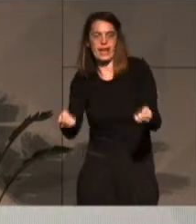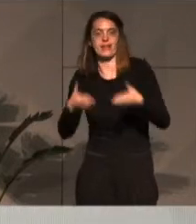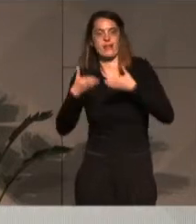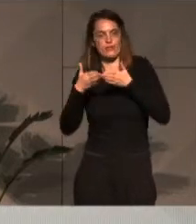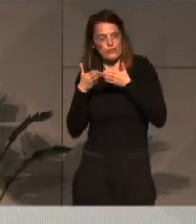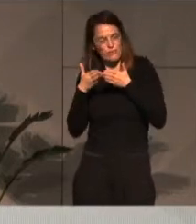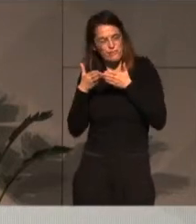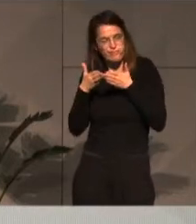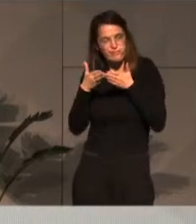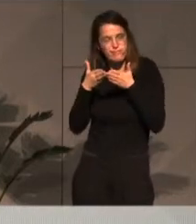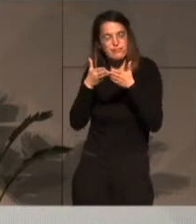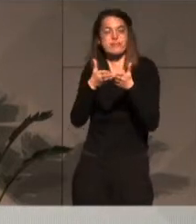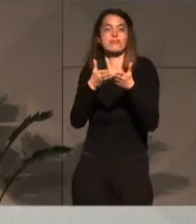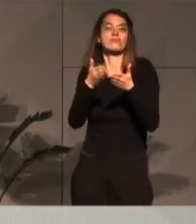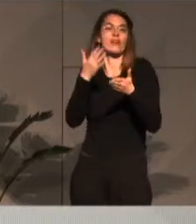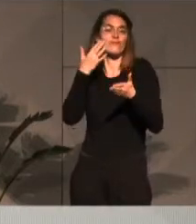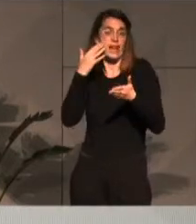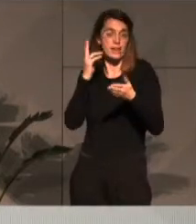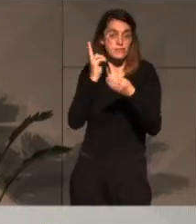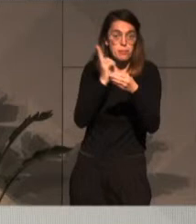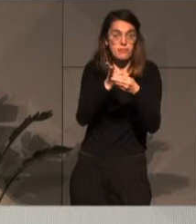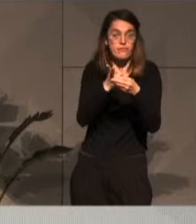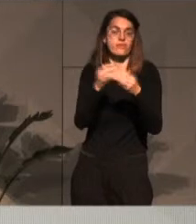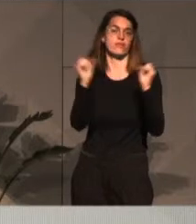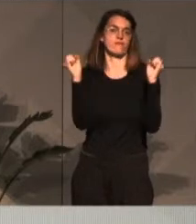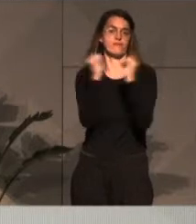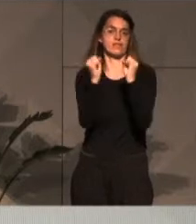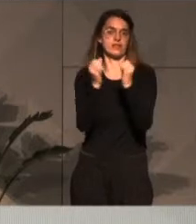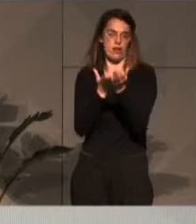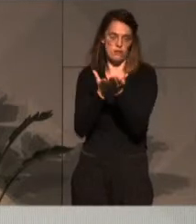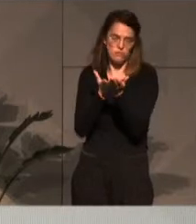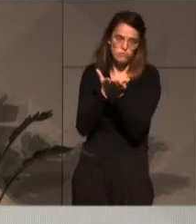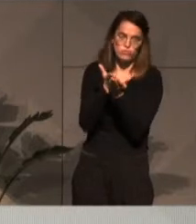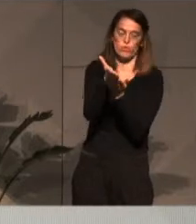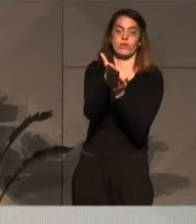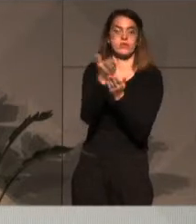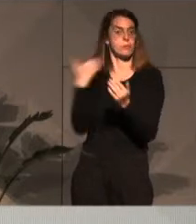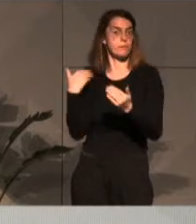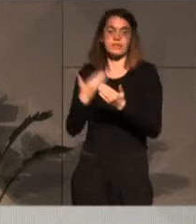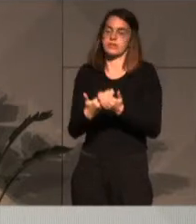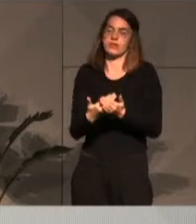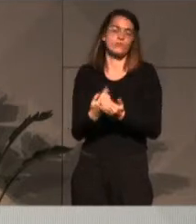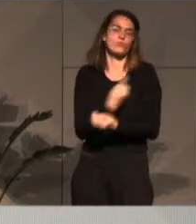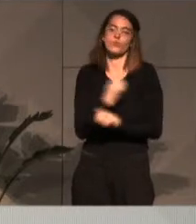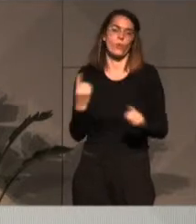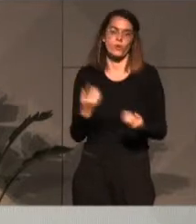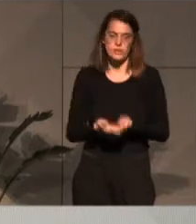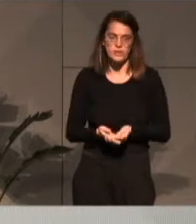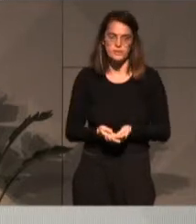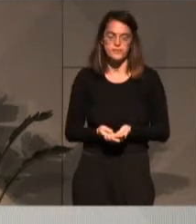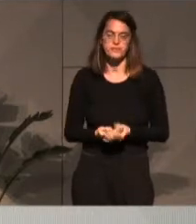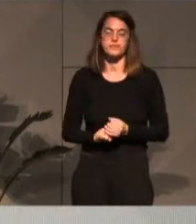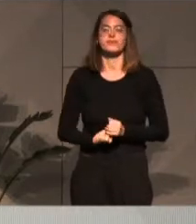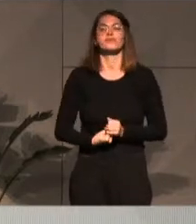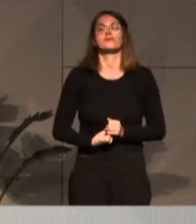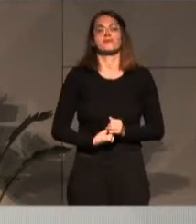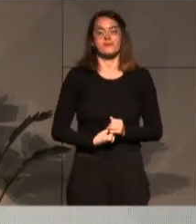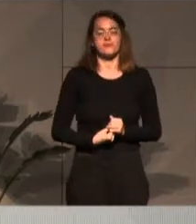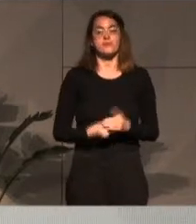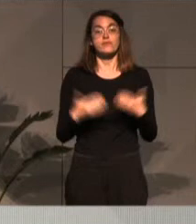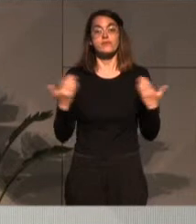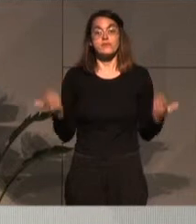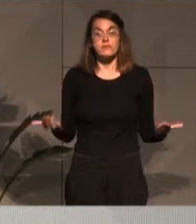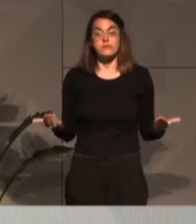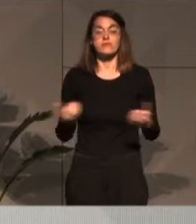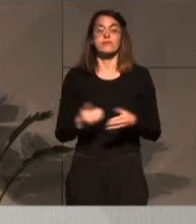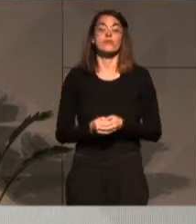proximity of the North Pole in the winter half year. This is a season in which it did not used to be possible, and from which we